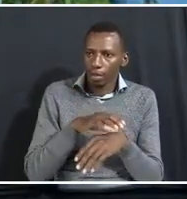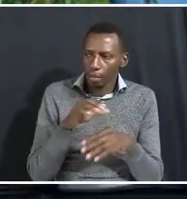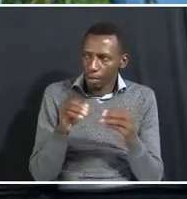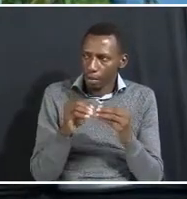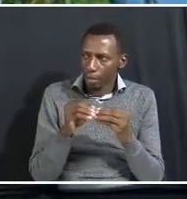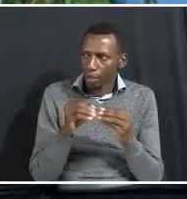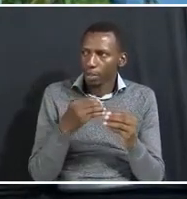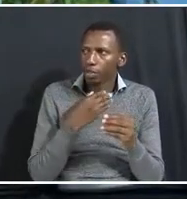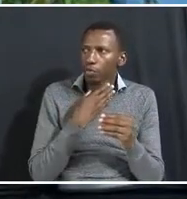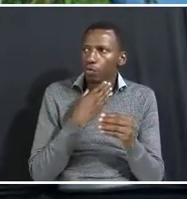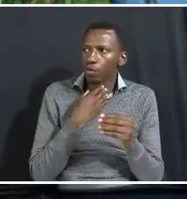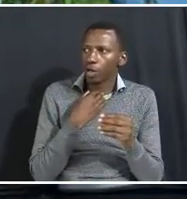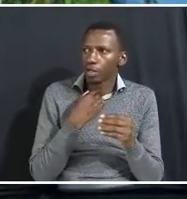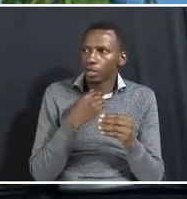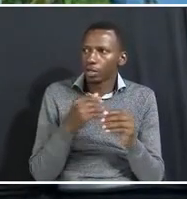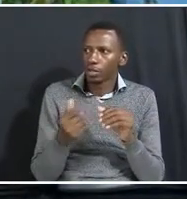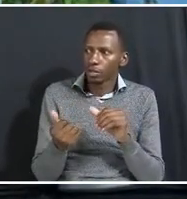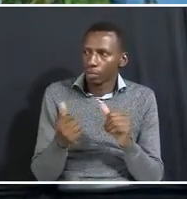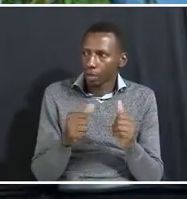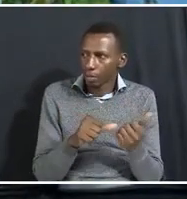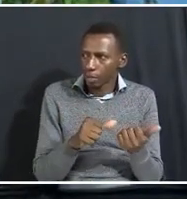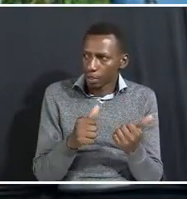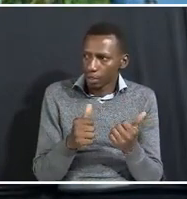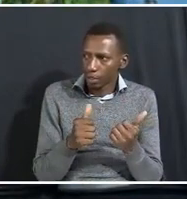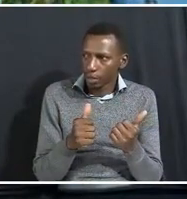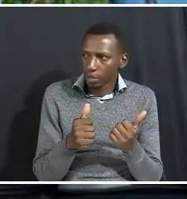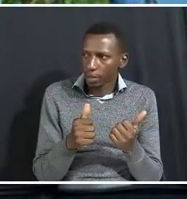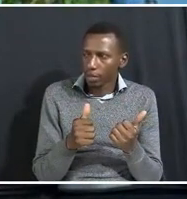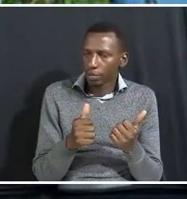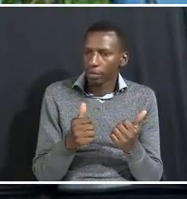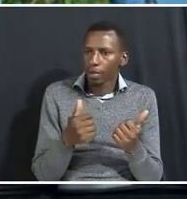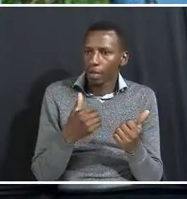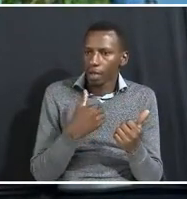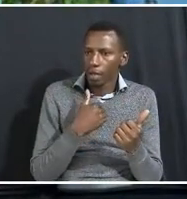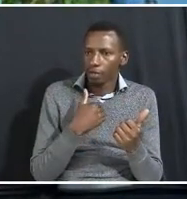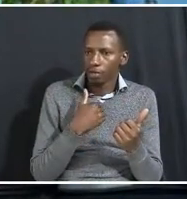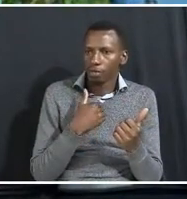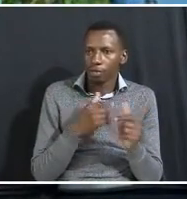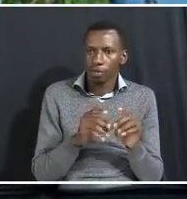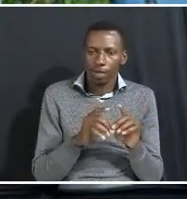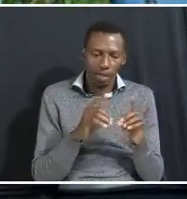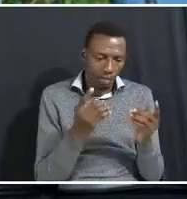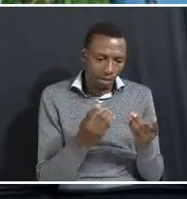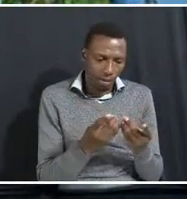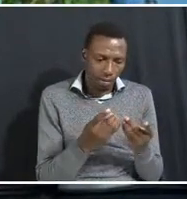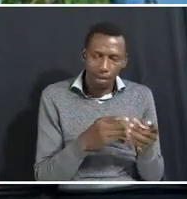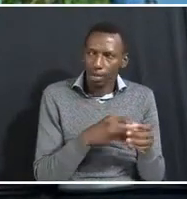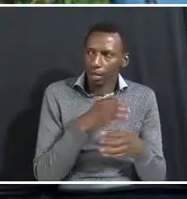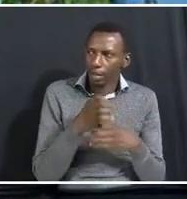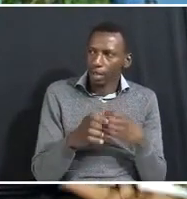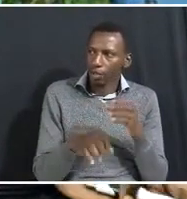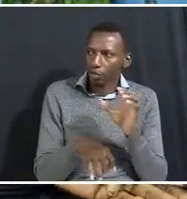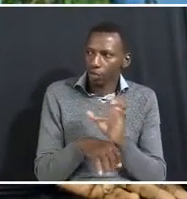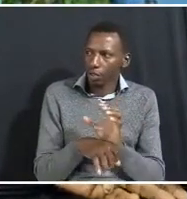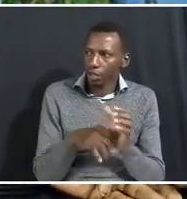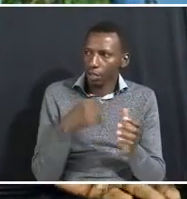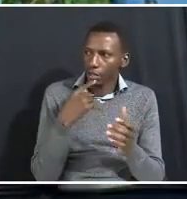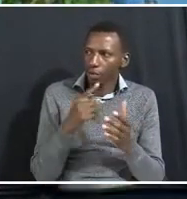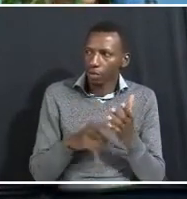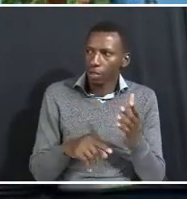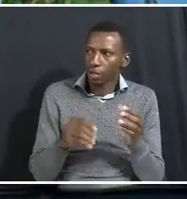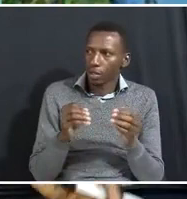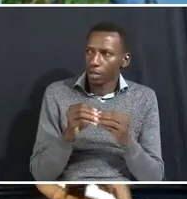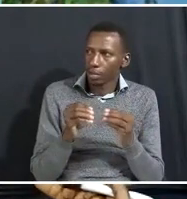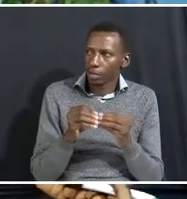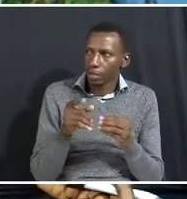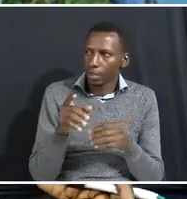of baptism, that to be nurtured, there is a department at the end of the church. They are told, meet this team here,